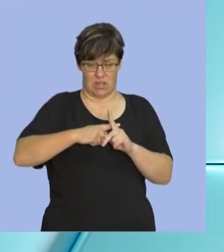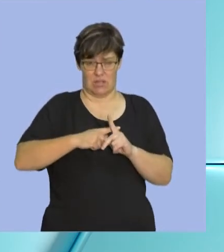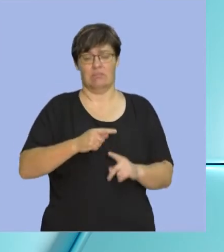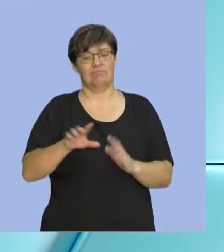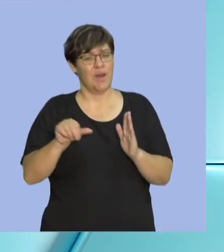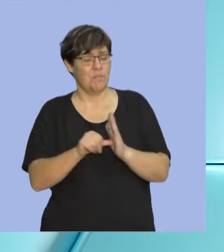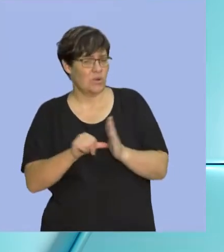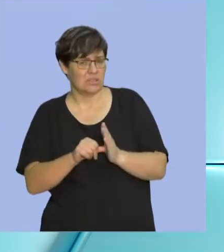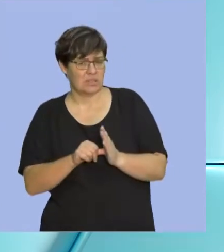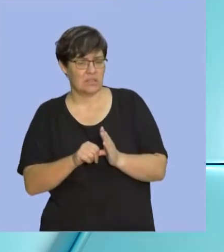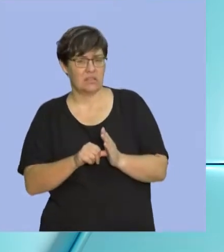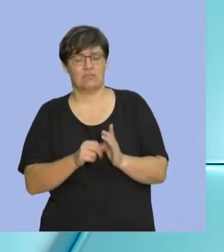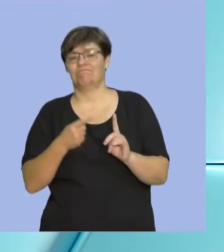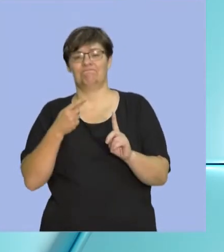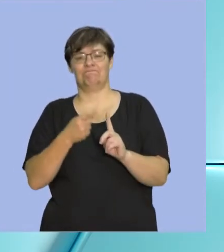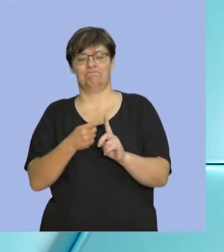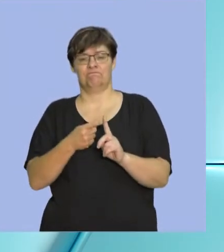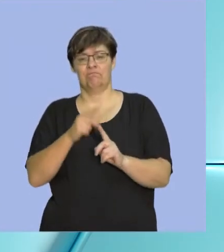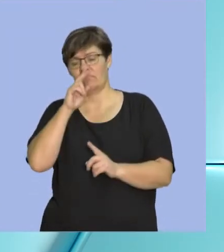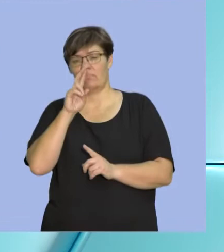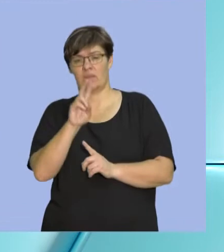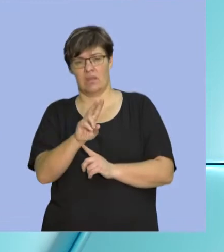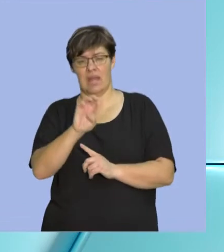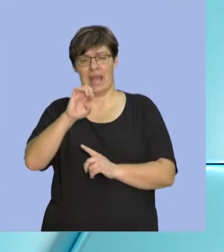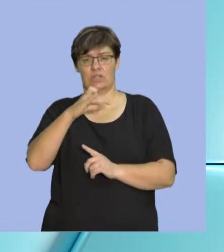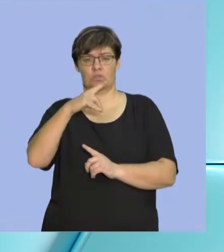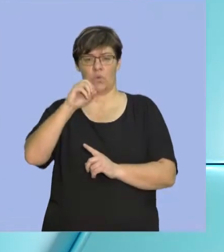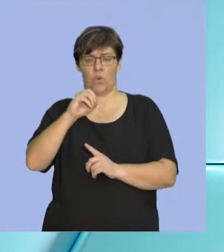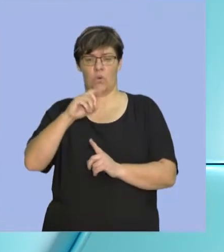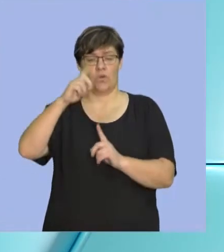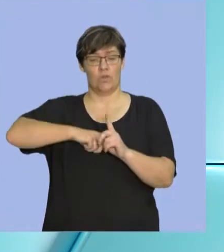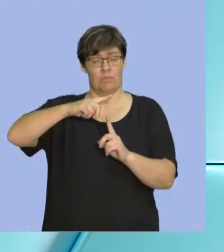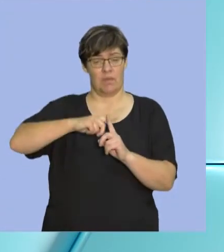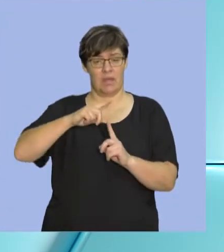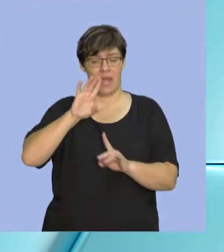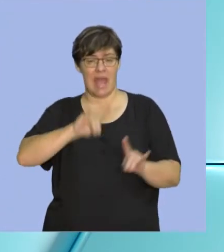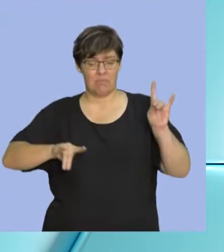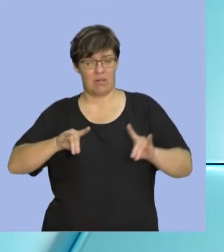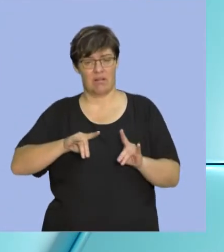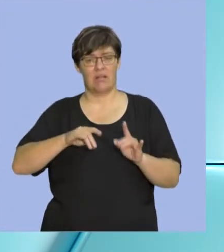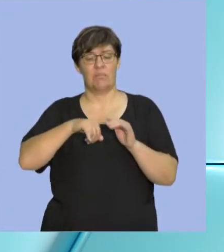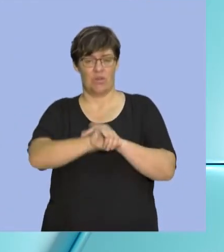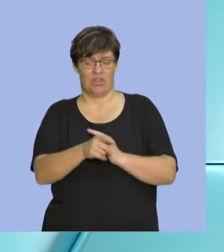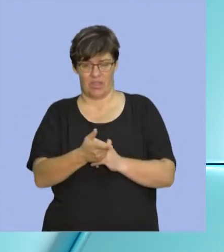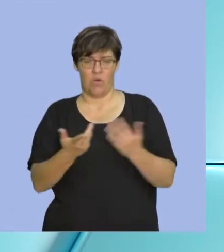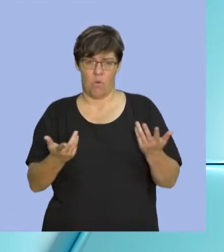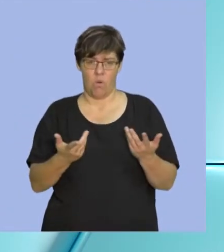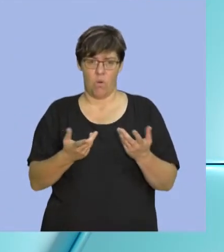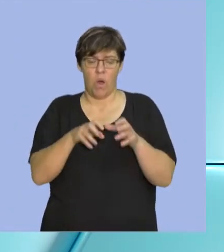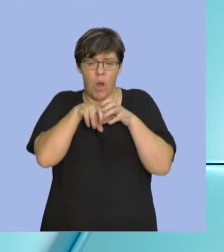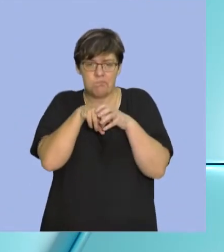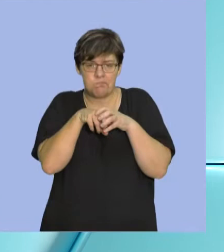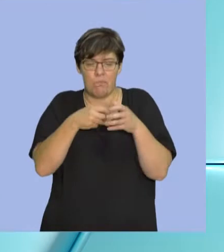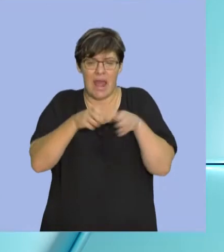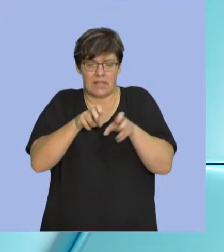important indication of how we see ectothermic animals giving birth to, or actually incubating their